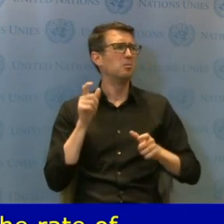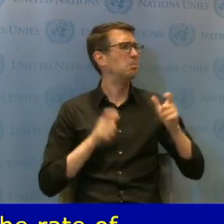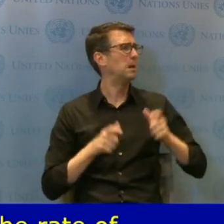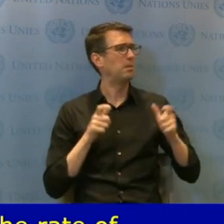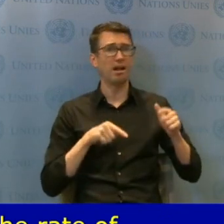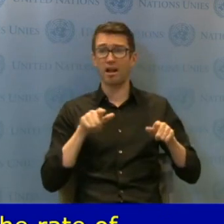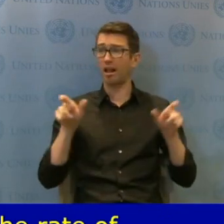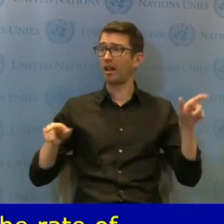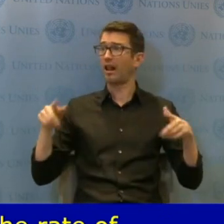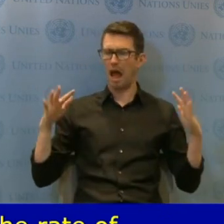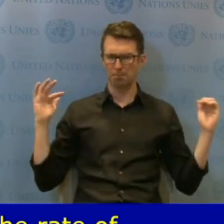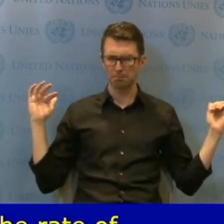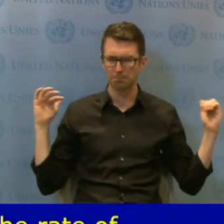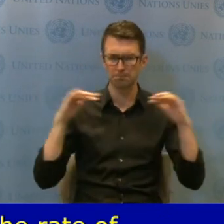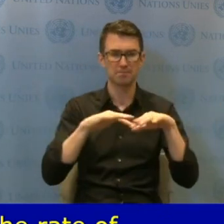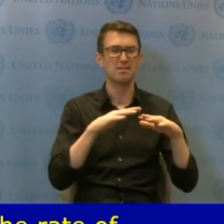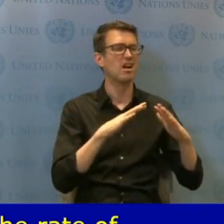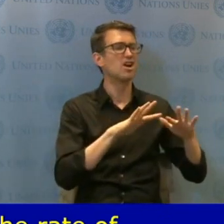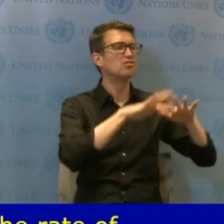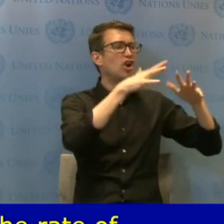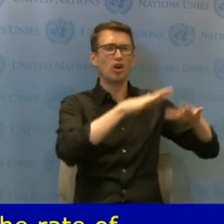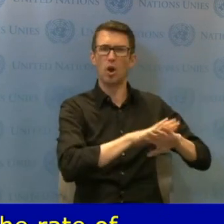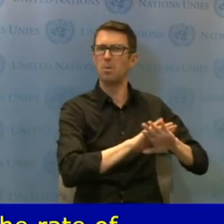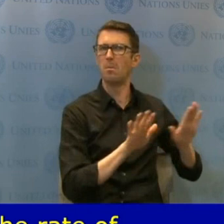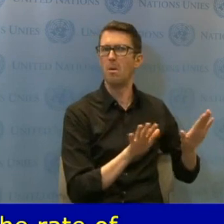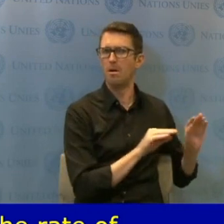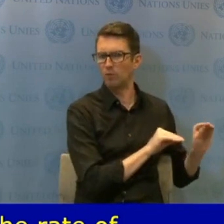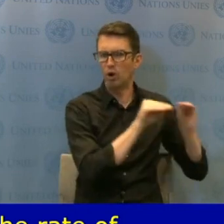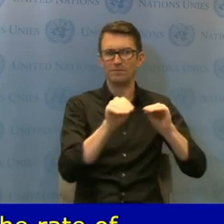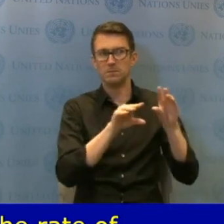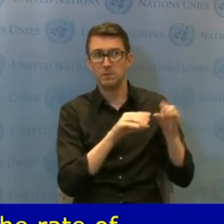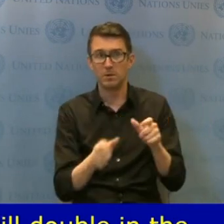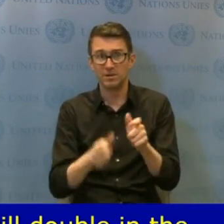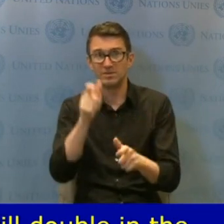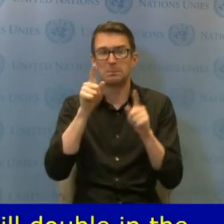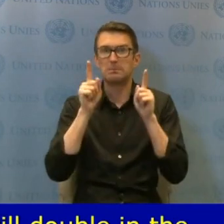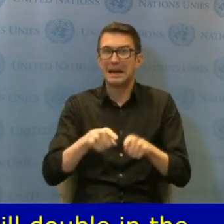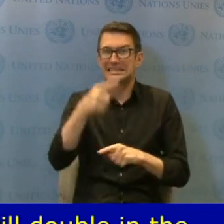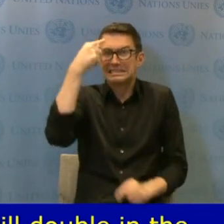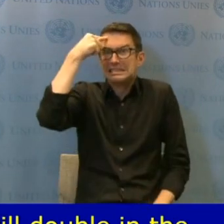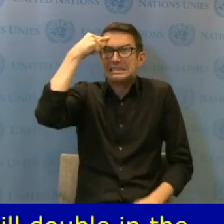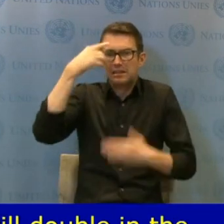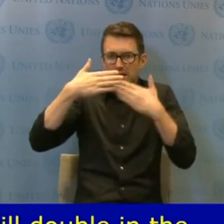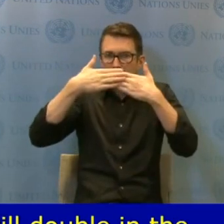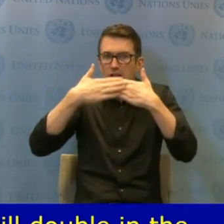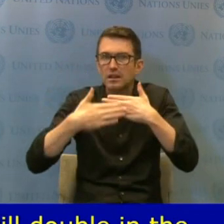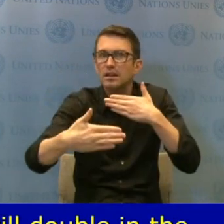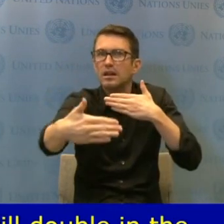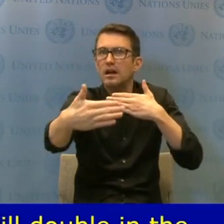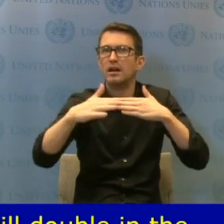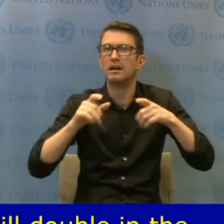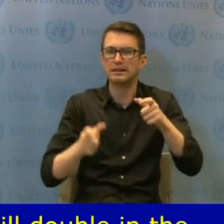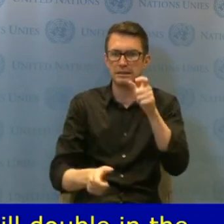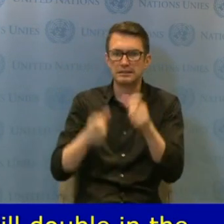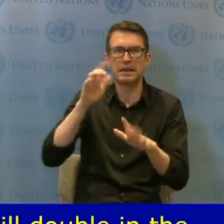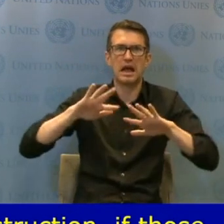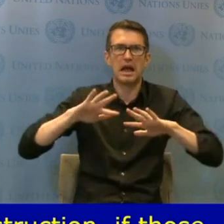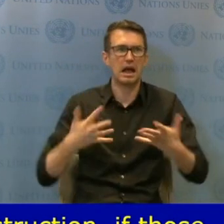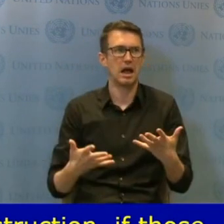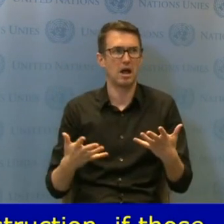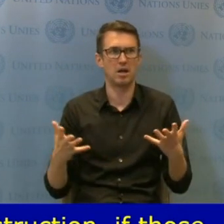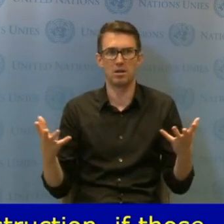planned for, we will continue to perpetuate the inequality, the marginalization, the poverty, and the